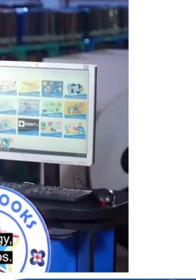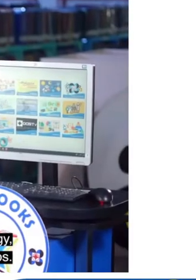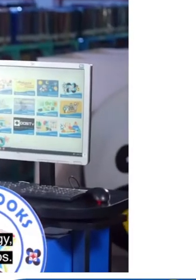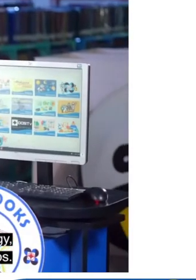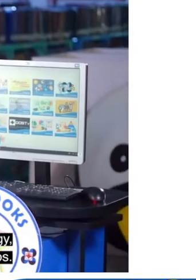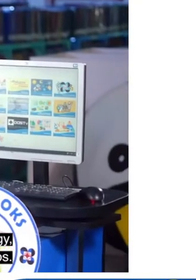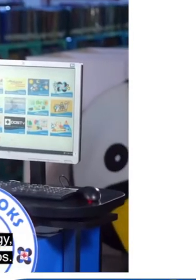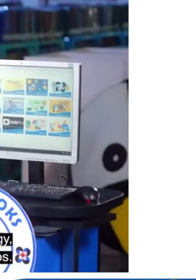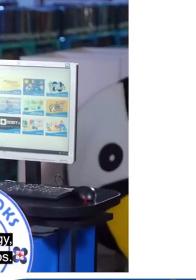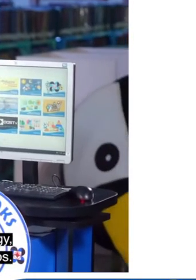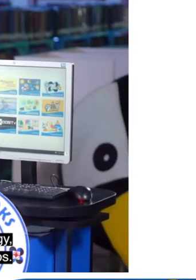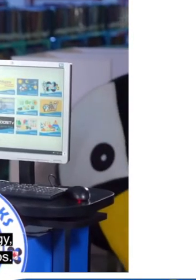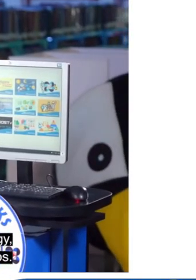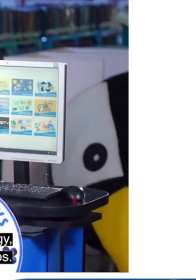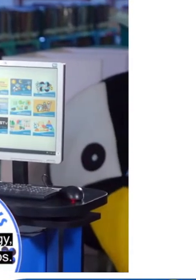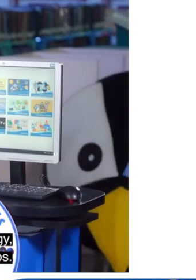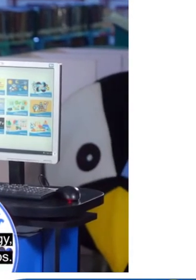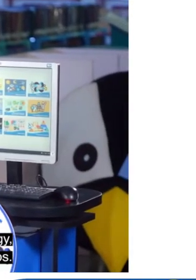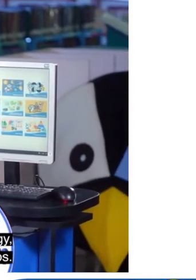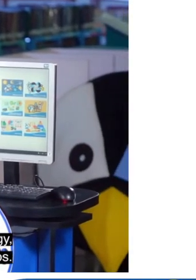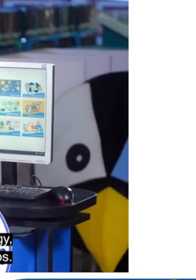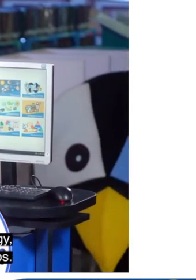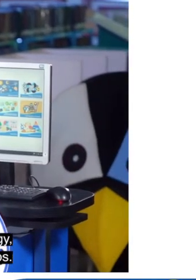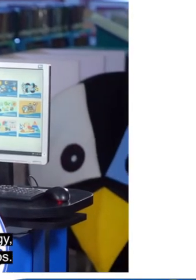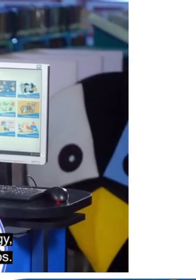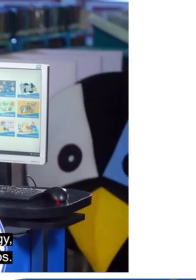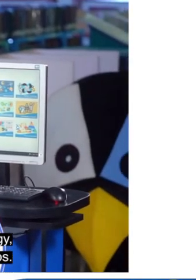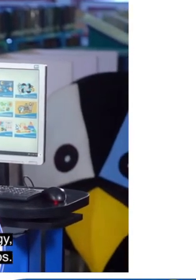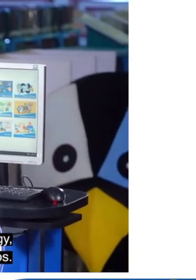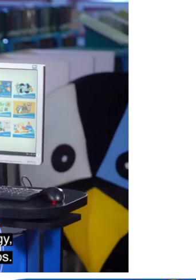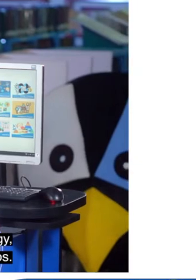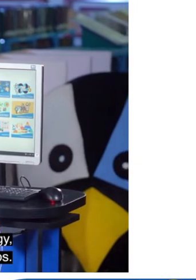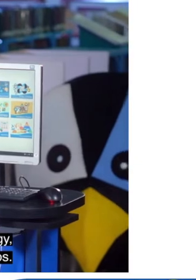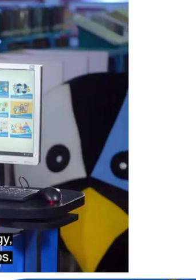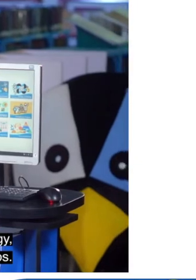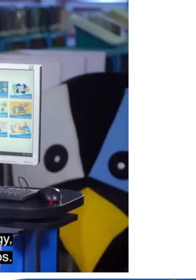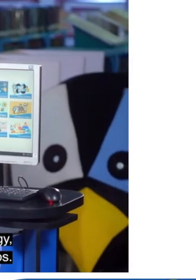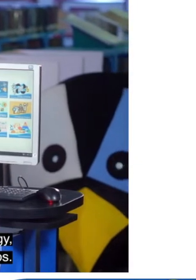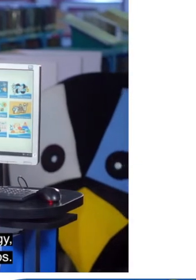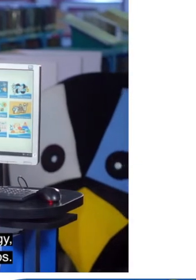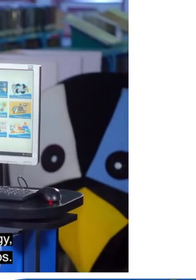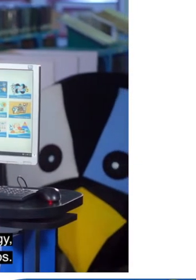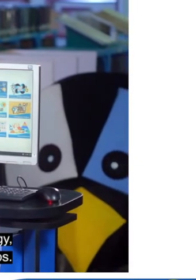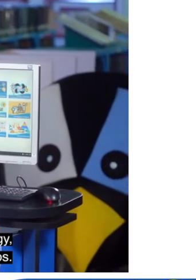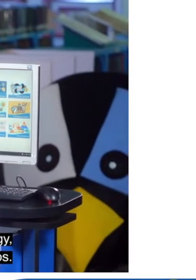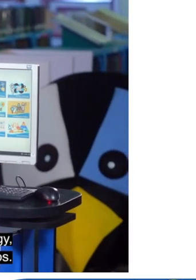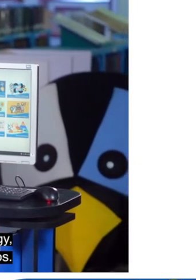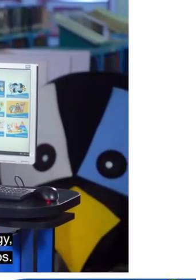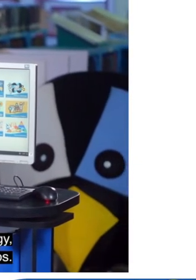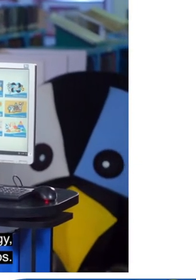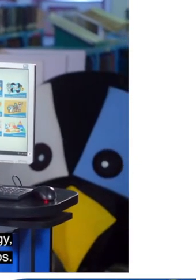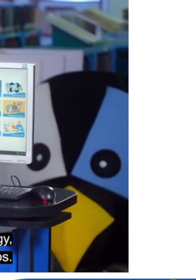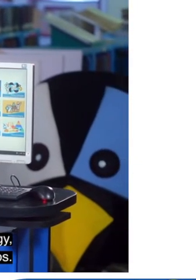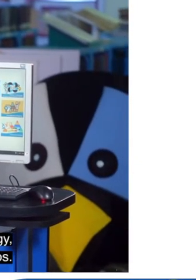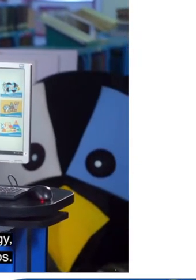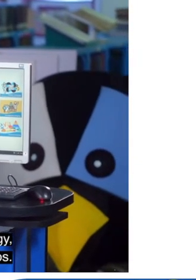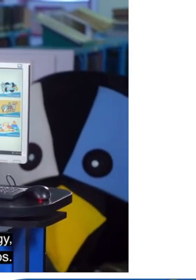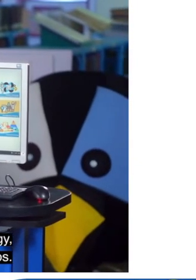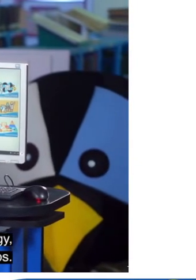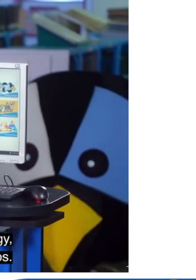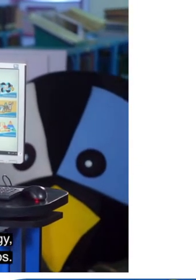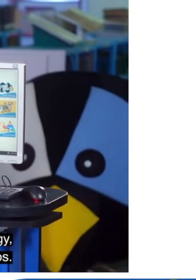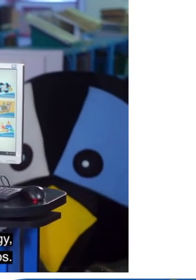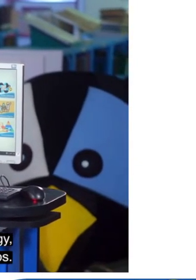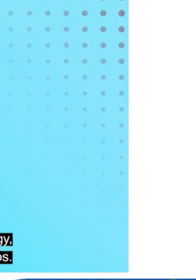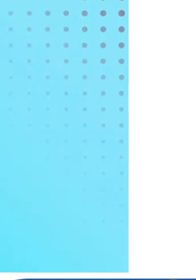We wanted to stimulate interest in science and technology, foster innovation, and inspire invention among